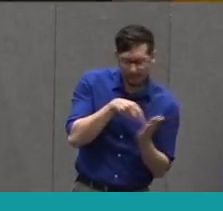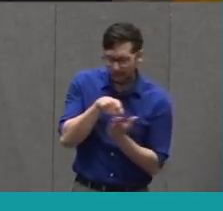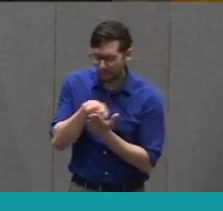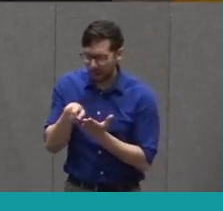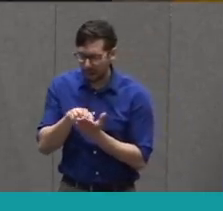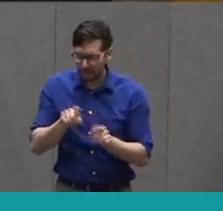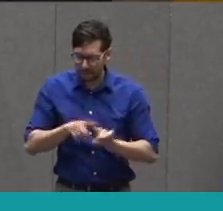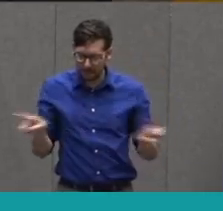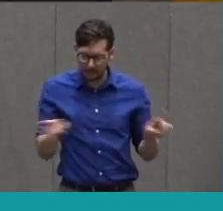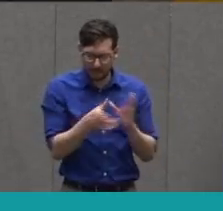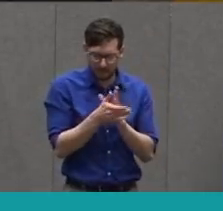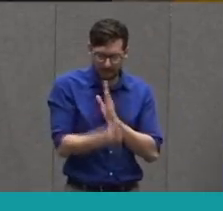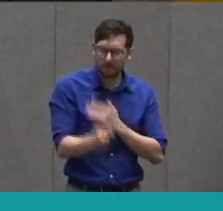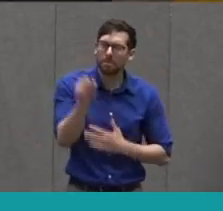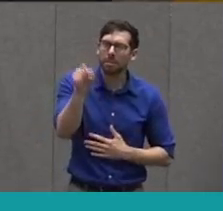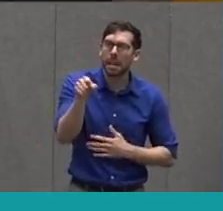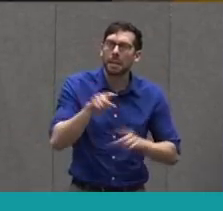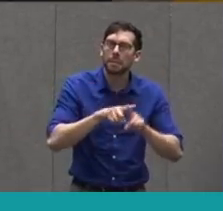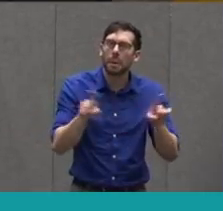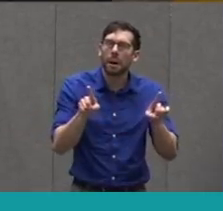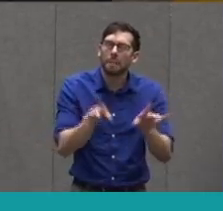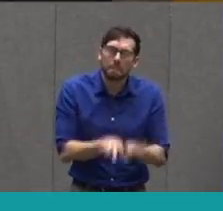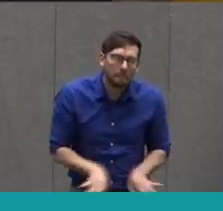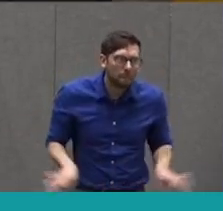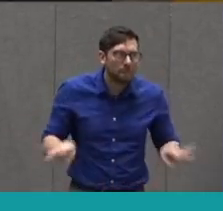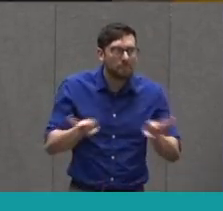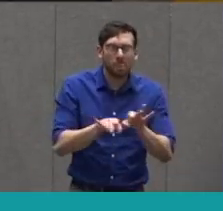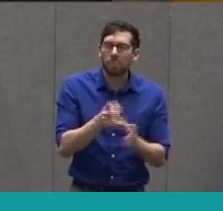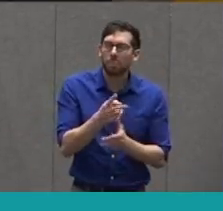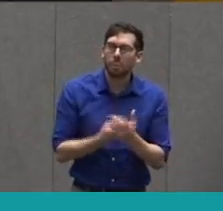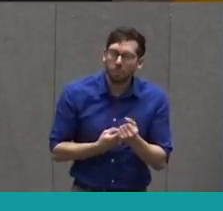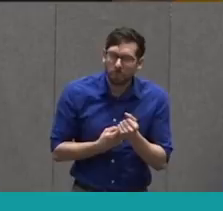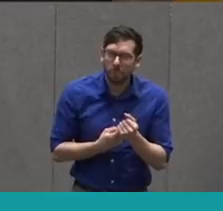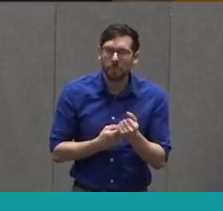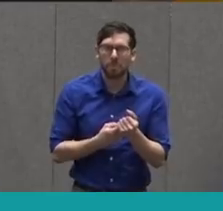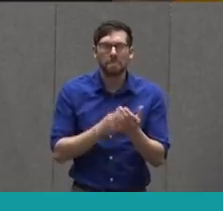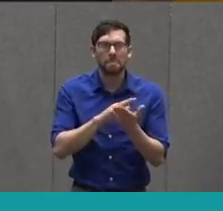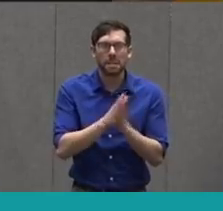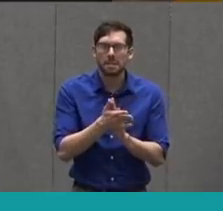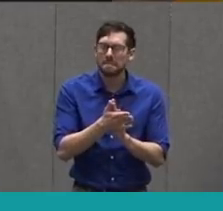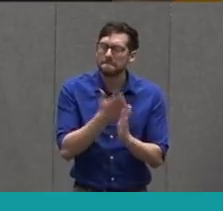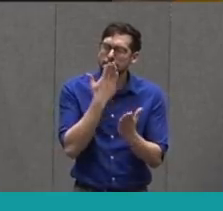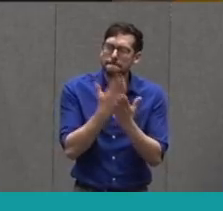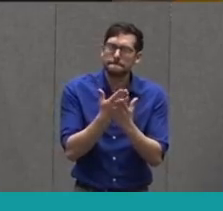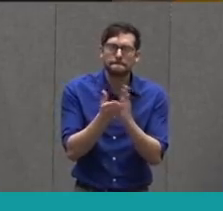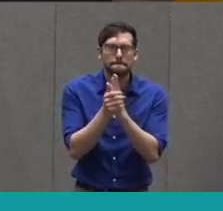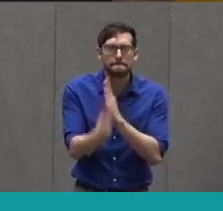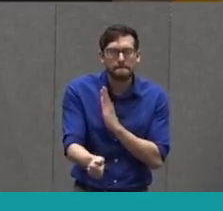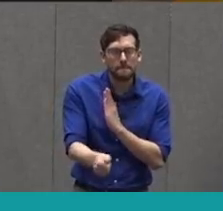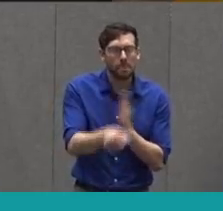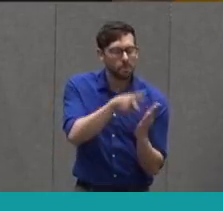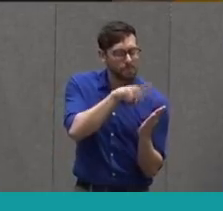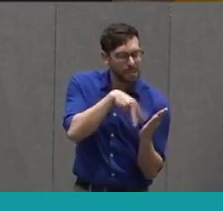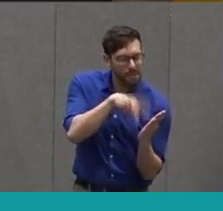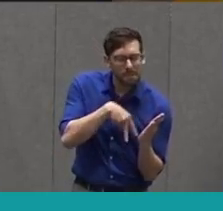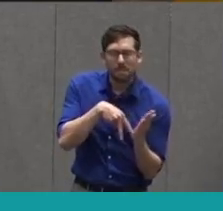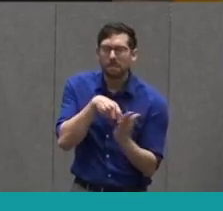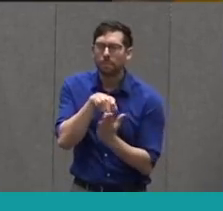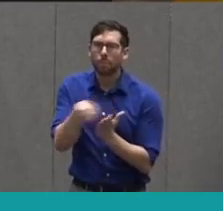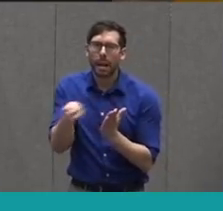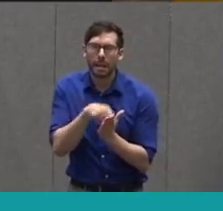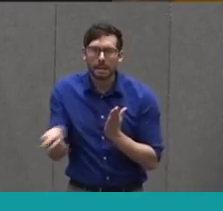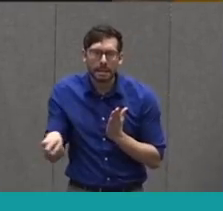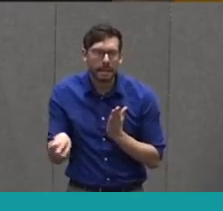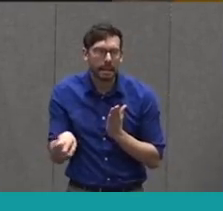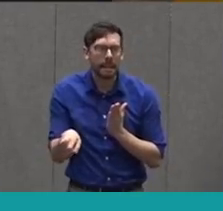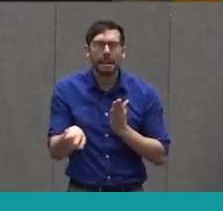make sure that you are a good reader, a good writer, and that you can communicate with other people.